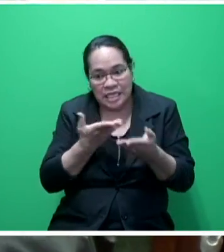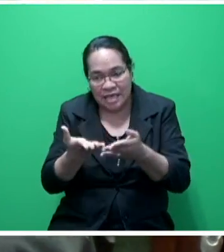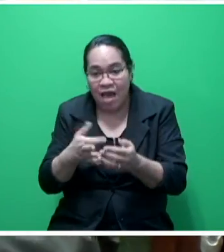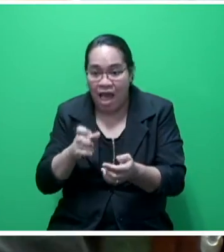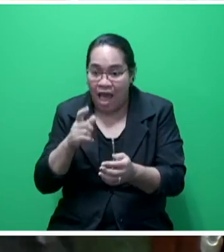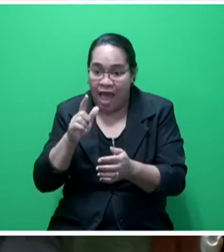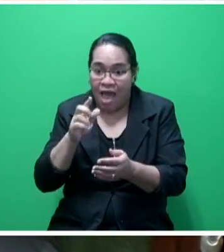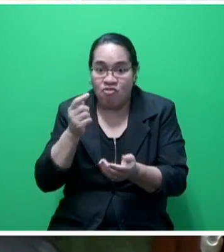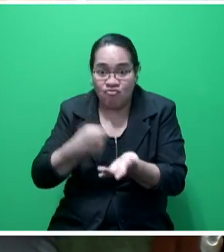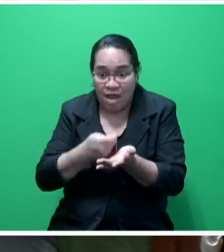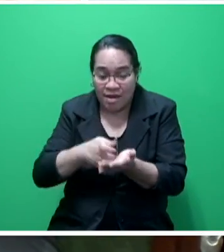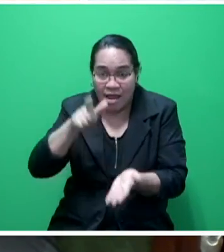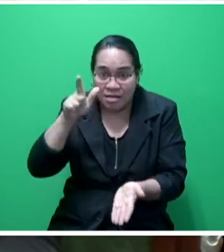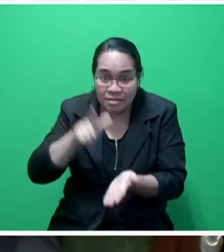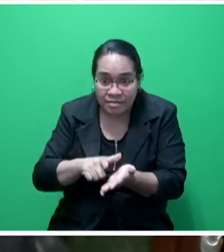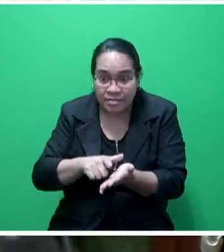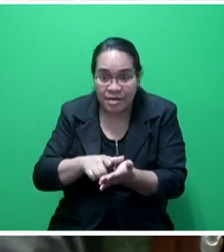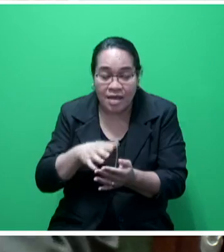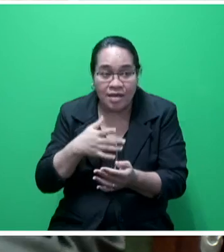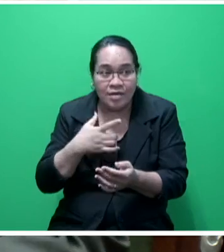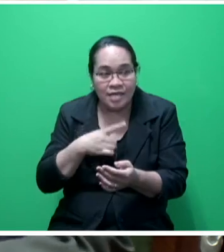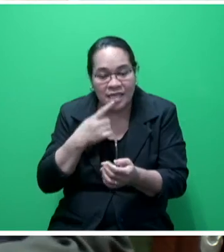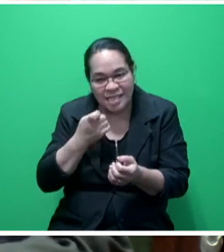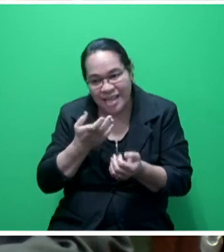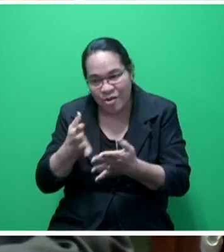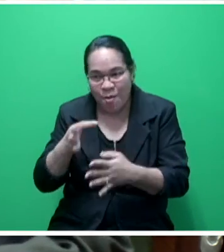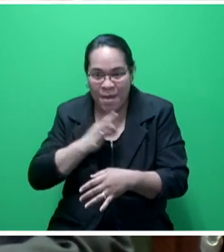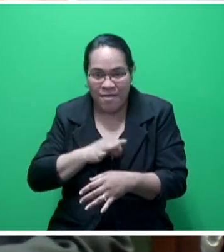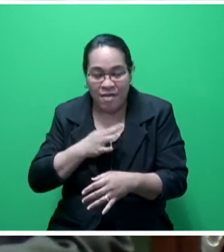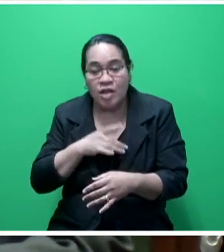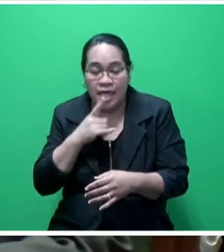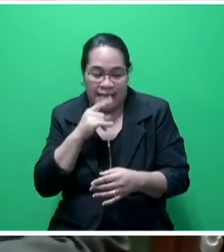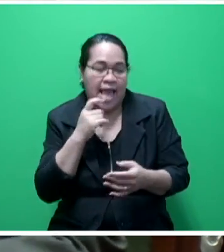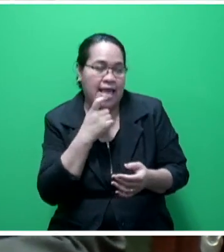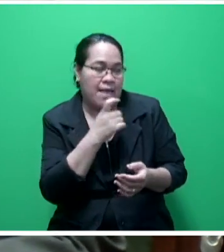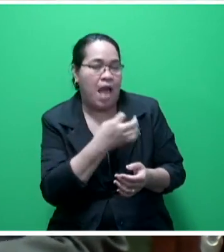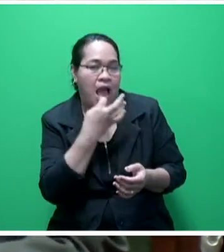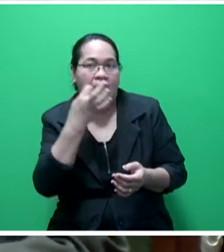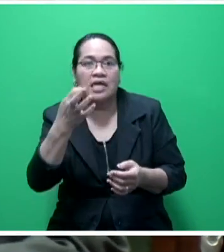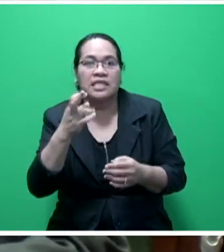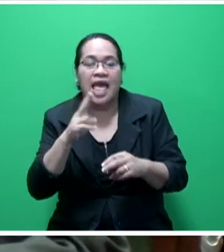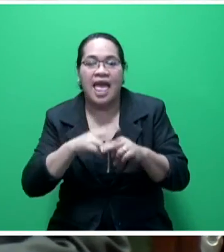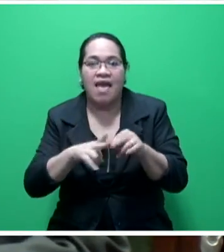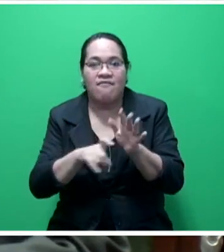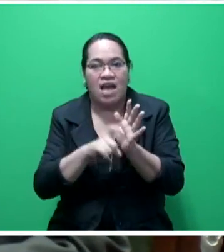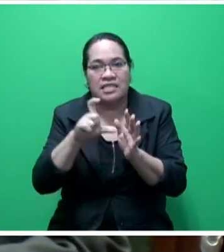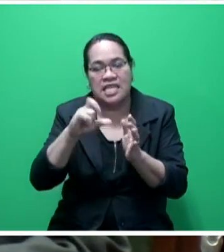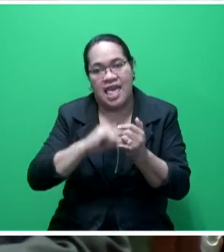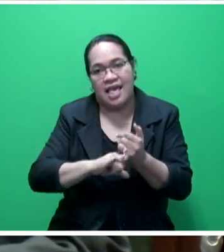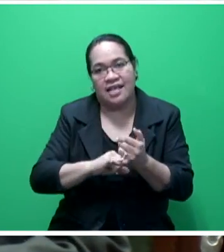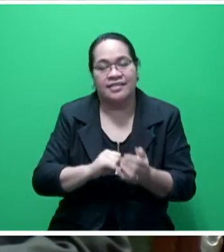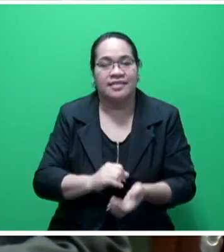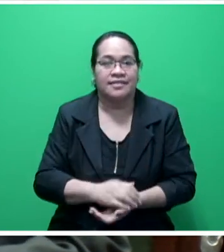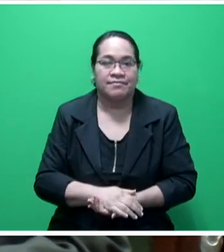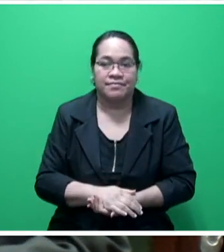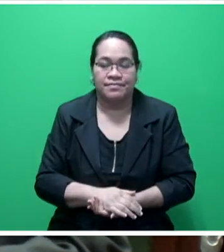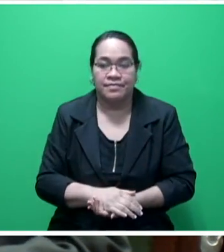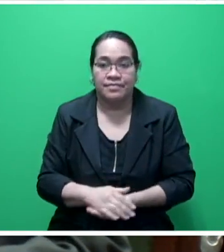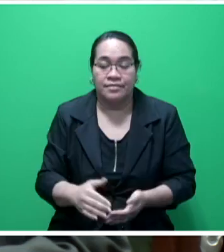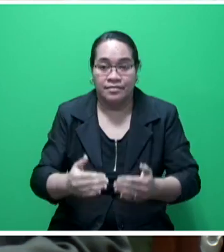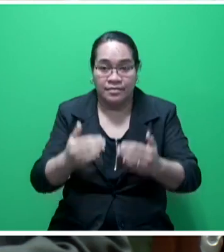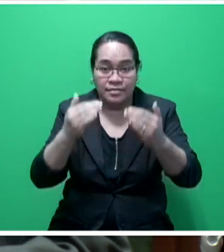reduction, then the landlord has various tax incentive benefits that they can claim from FRCS. Mr. Speaker,